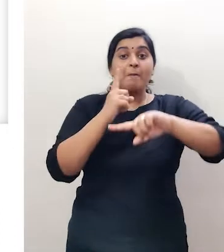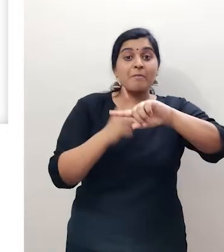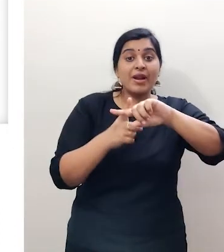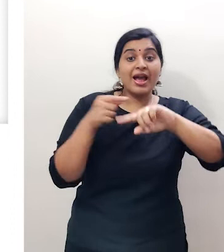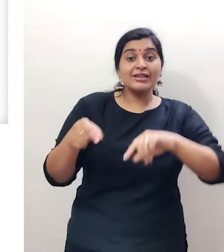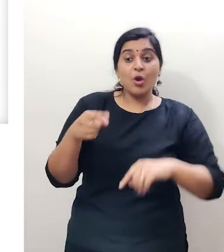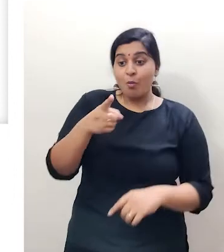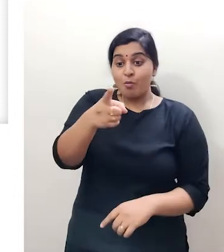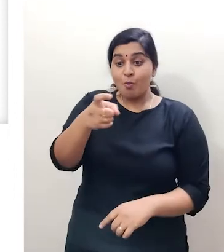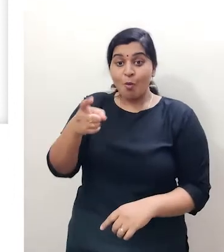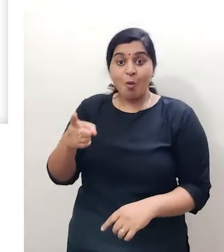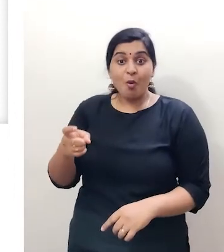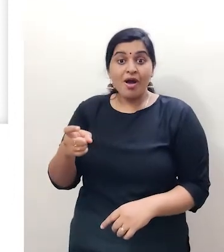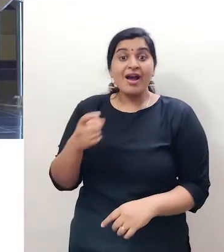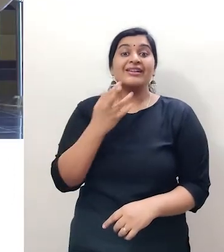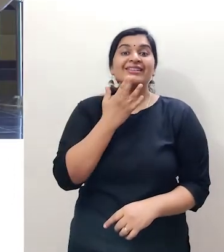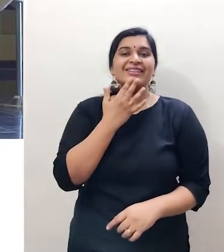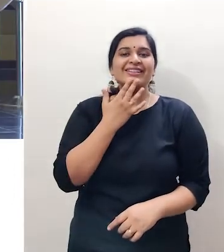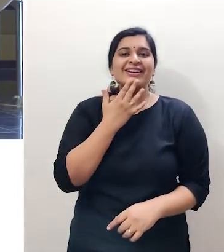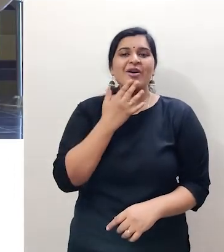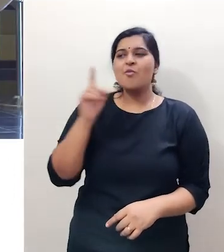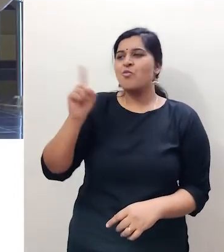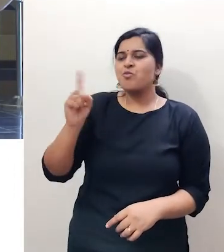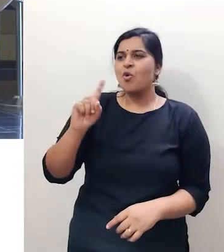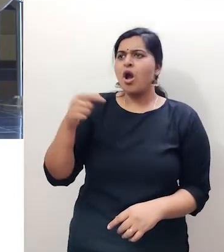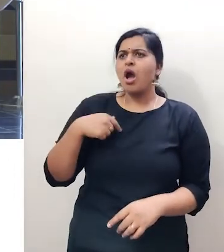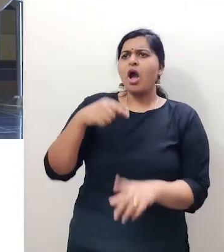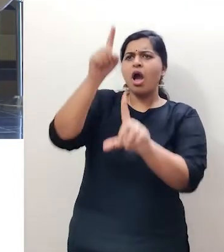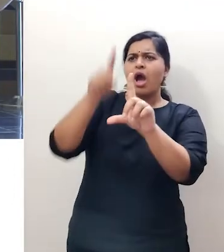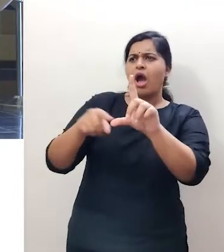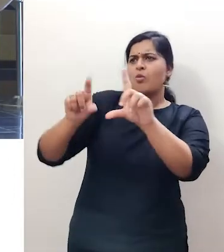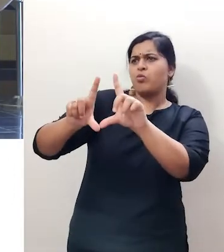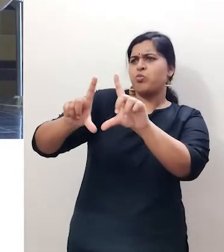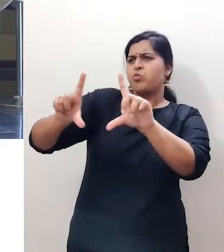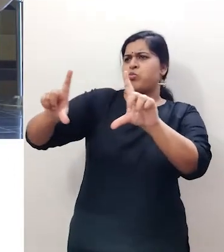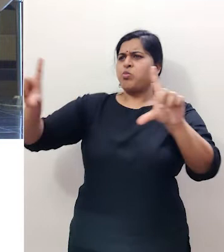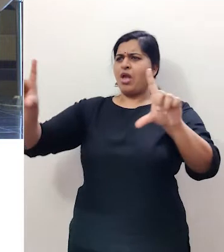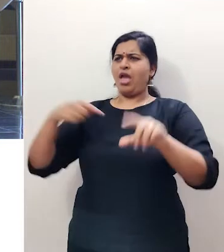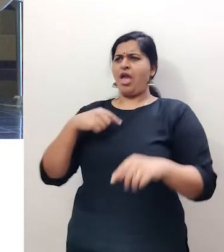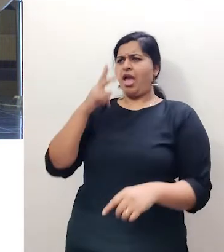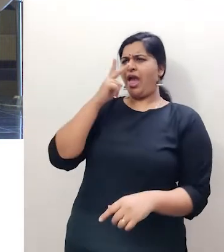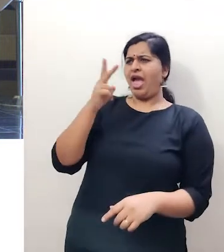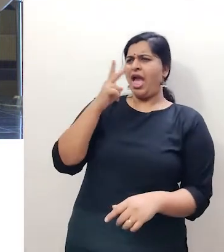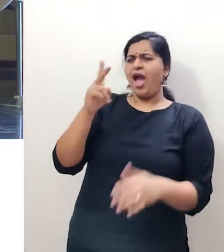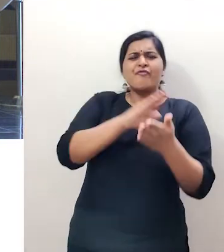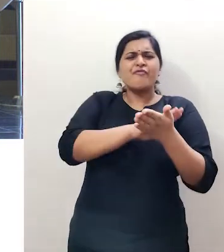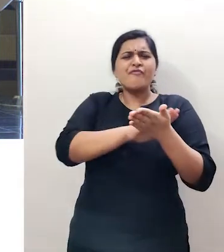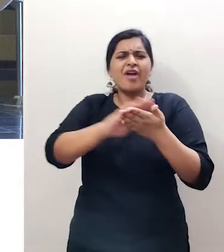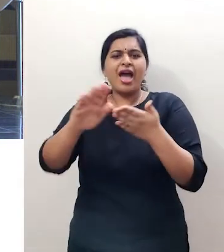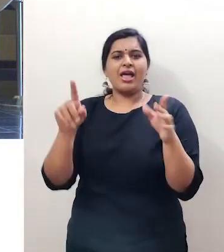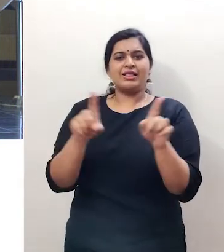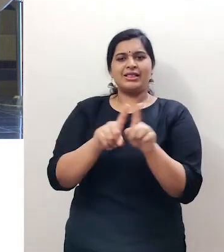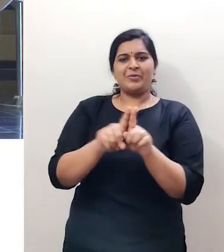of the prawn or fish. And this gives some texture, some figural volume to an otherwise